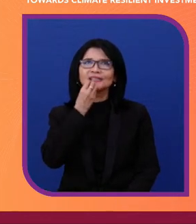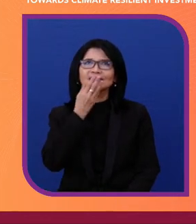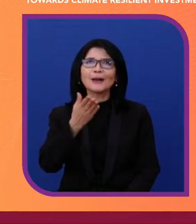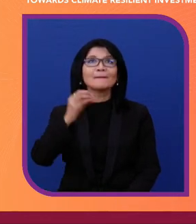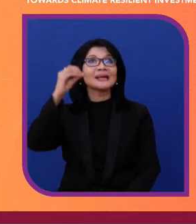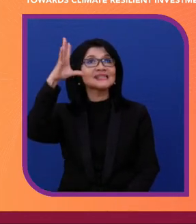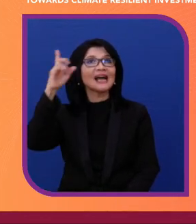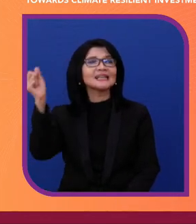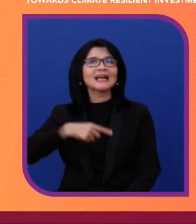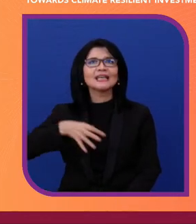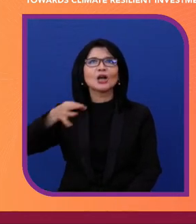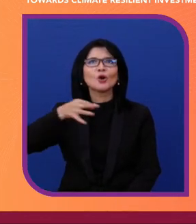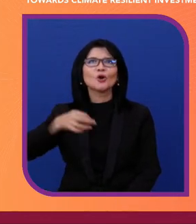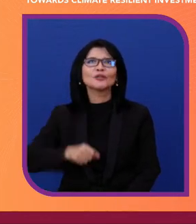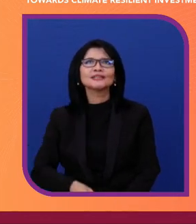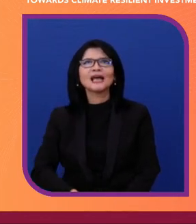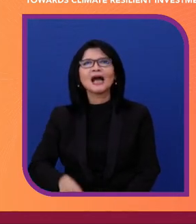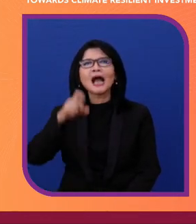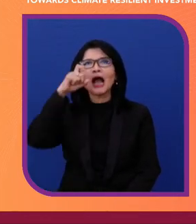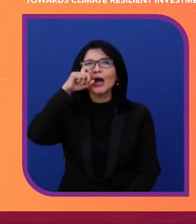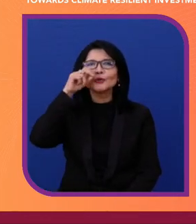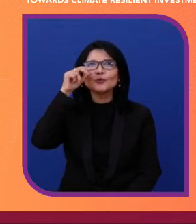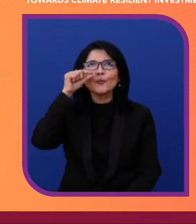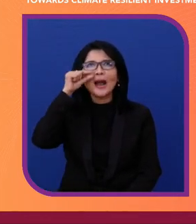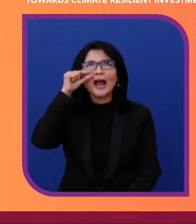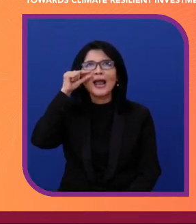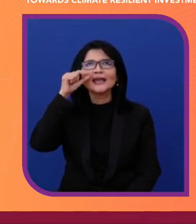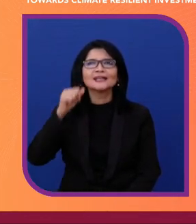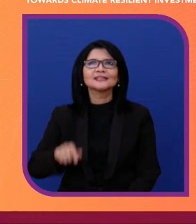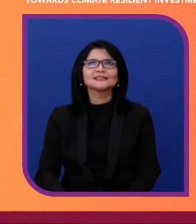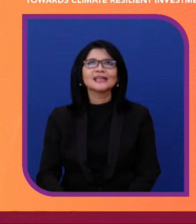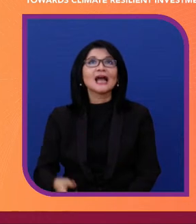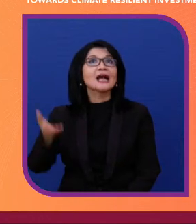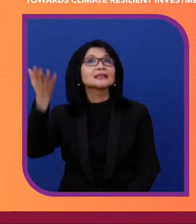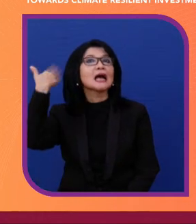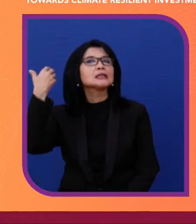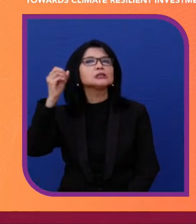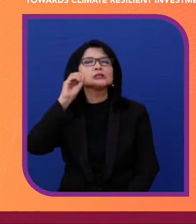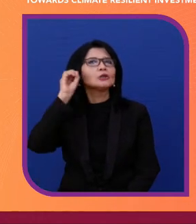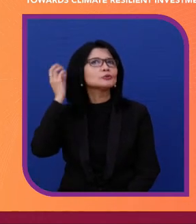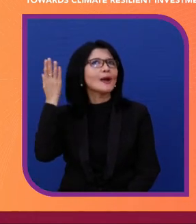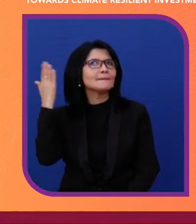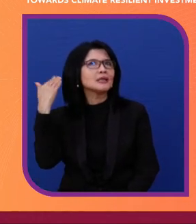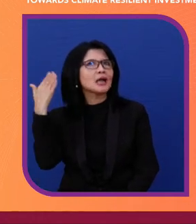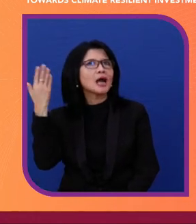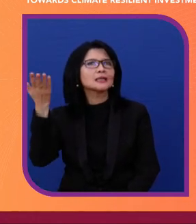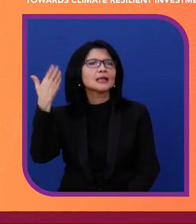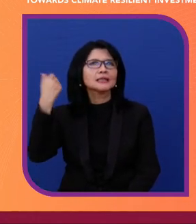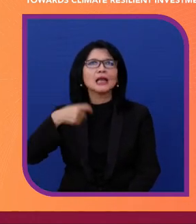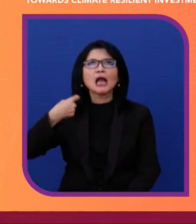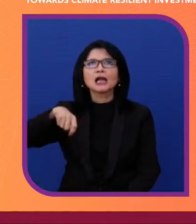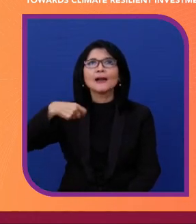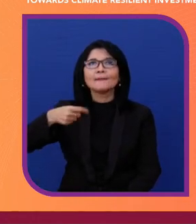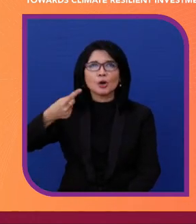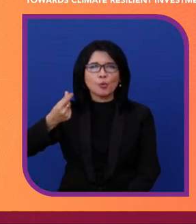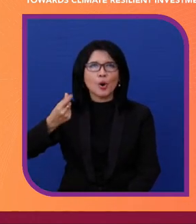Gentlemen lsbf lessons from the Indonesia Minister excellent sistem Mulyani Indrawati